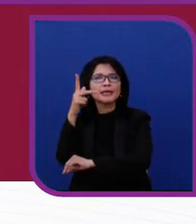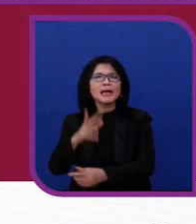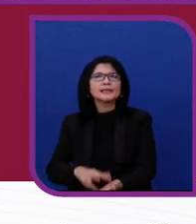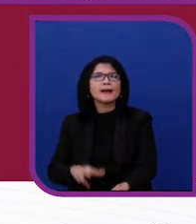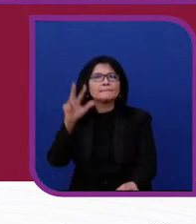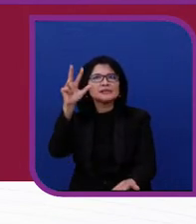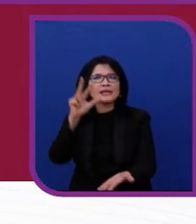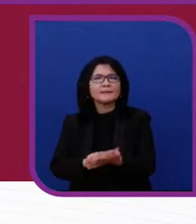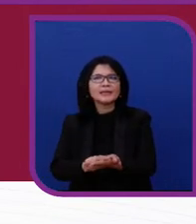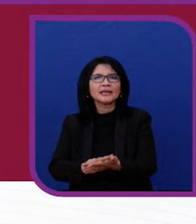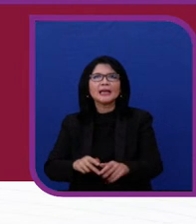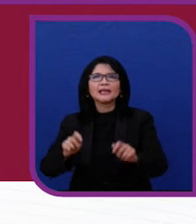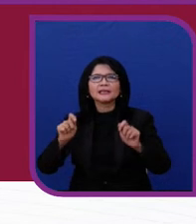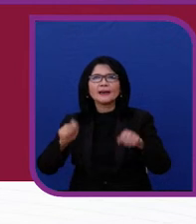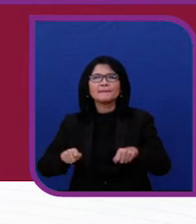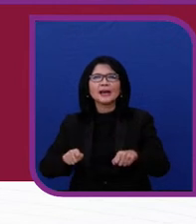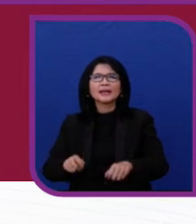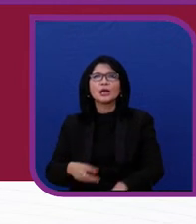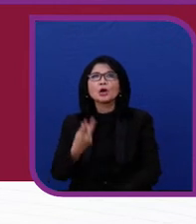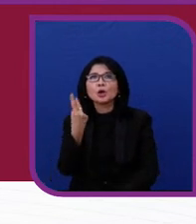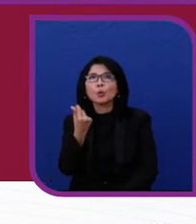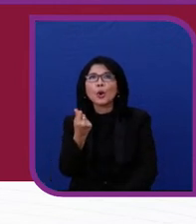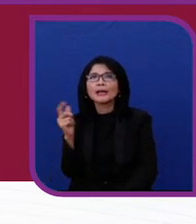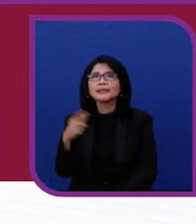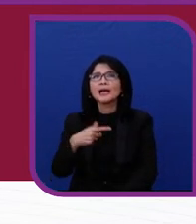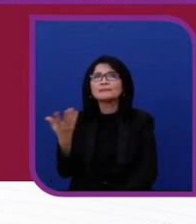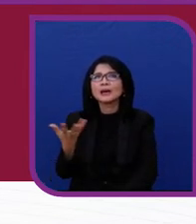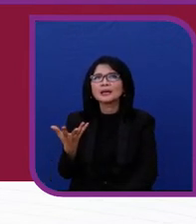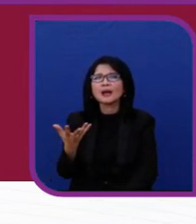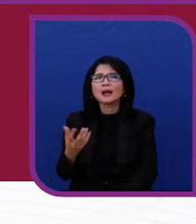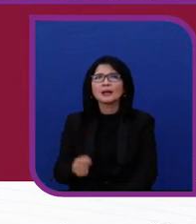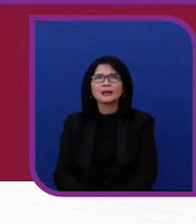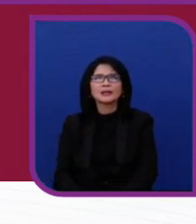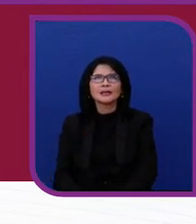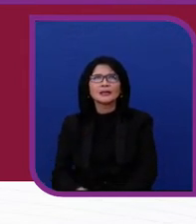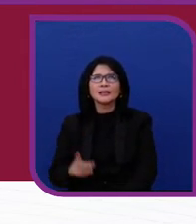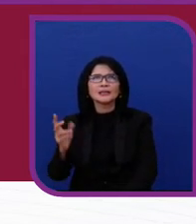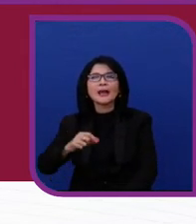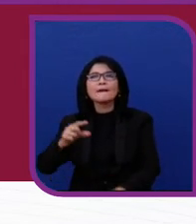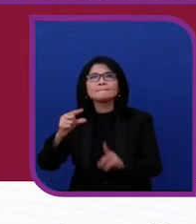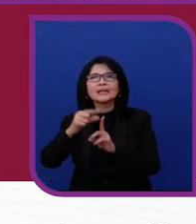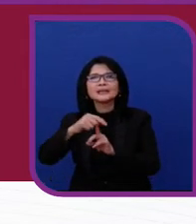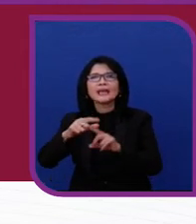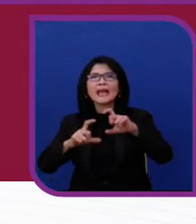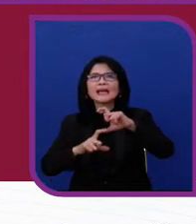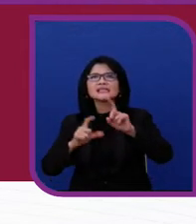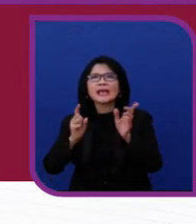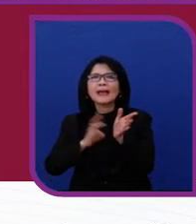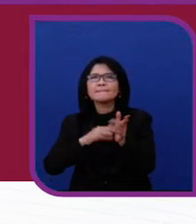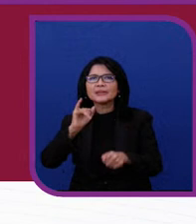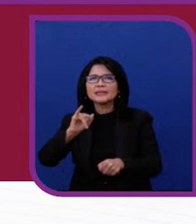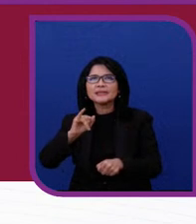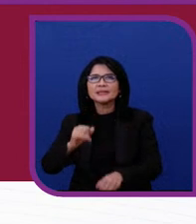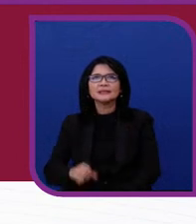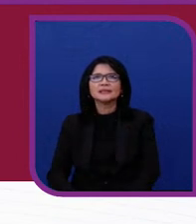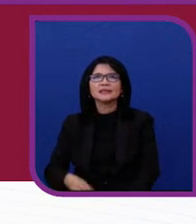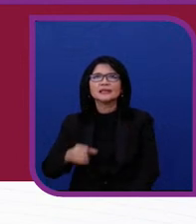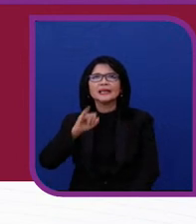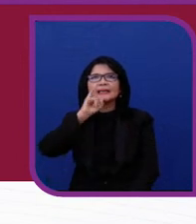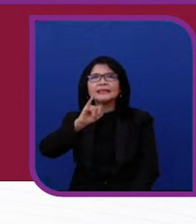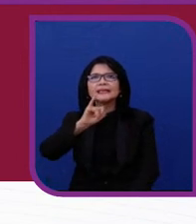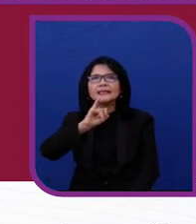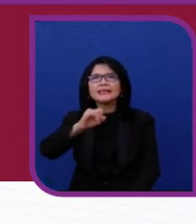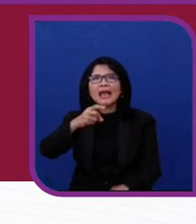SMP facial facial slide sma.qvd tuh Willy eh Android taktis